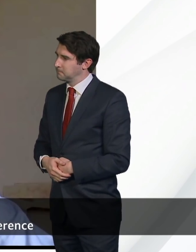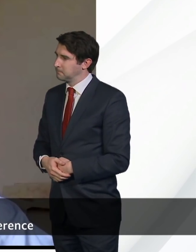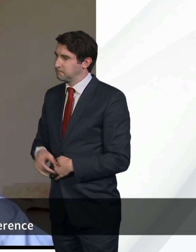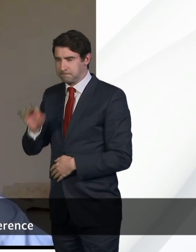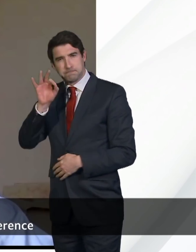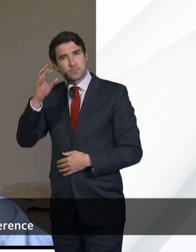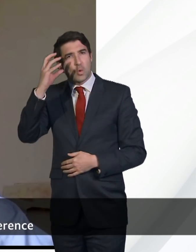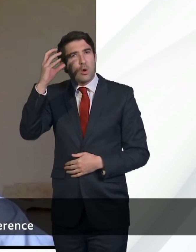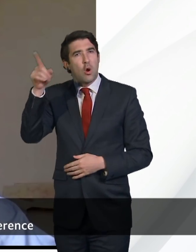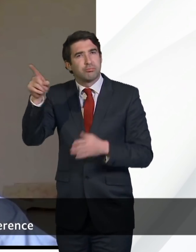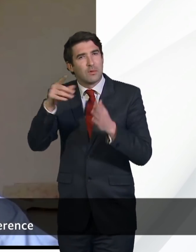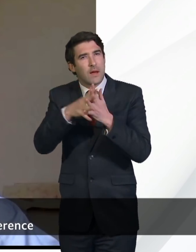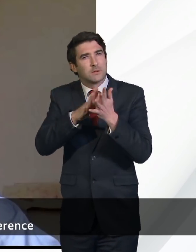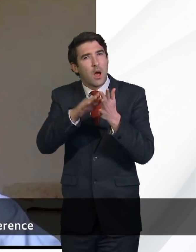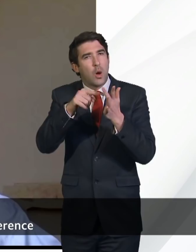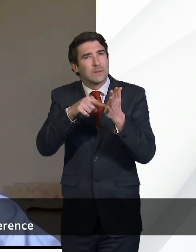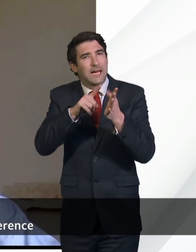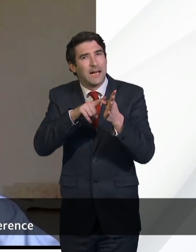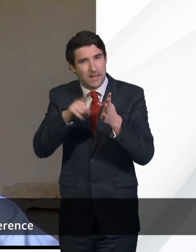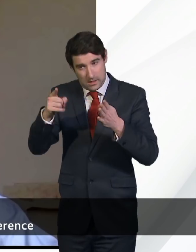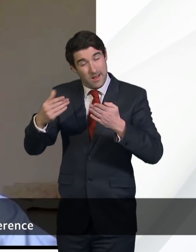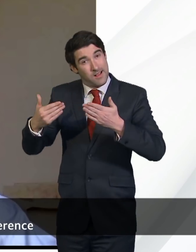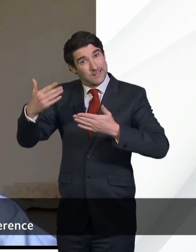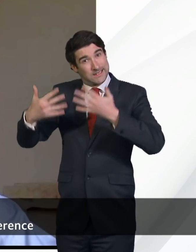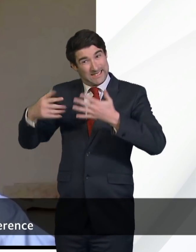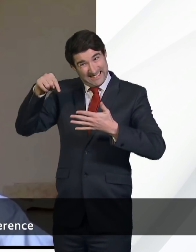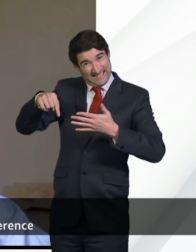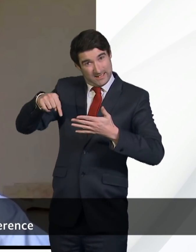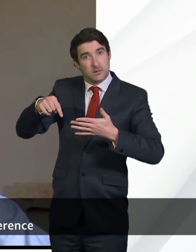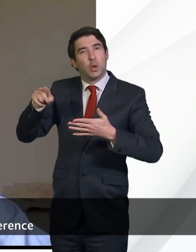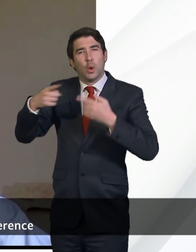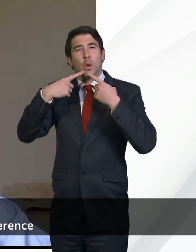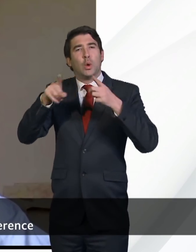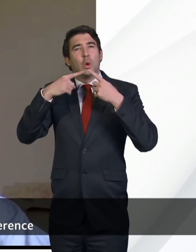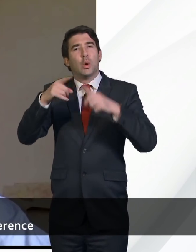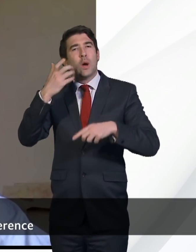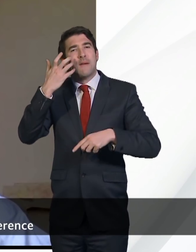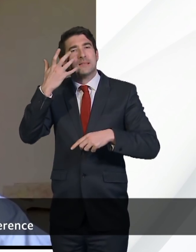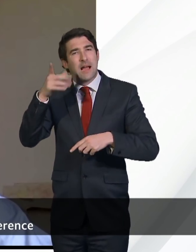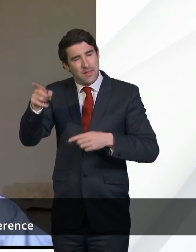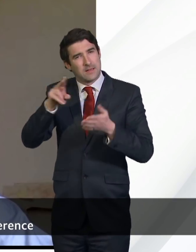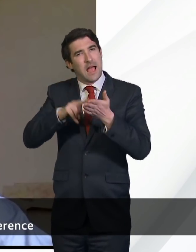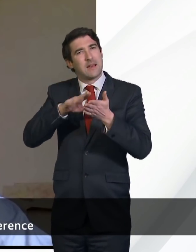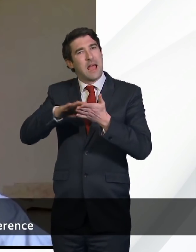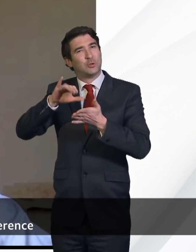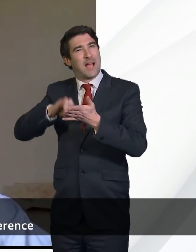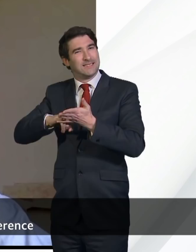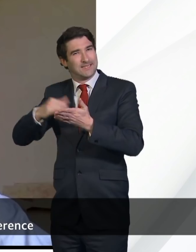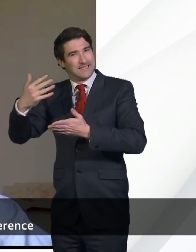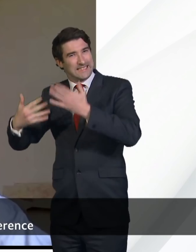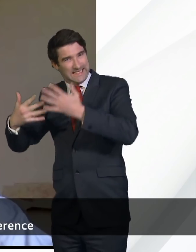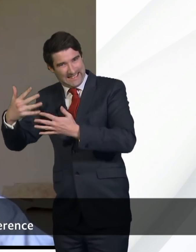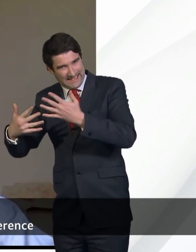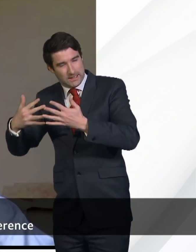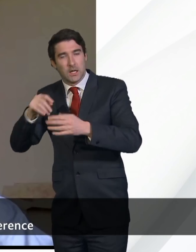figures that you're reporting come from the NHS, but we're expecting next week figures from the Office of National Statistics, which